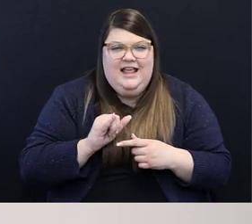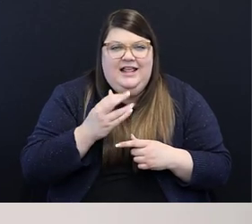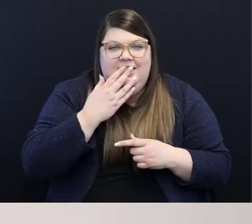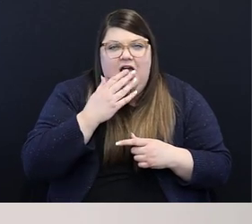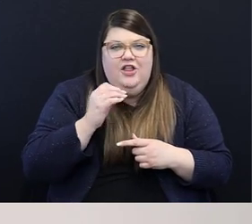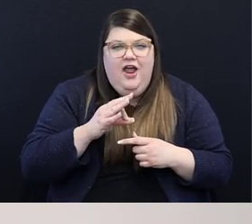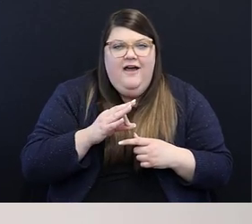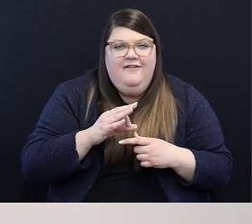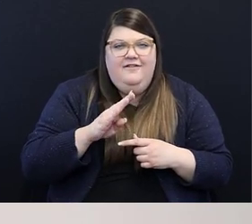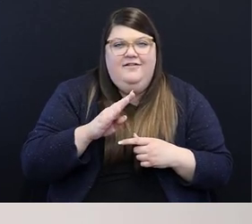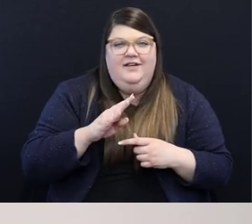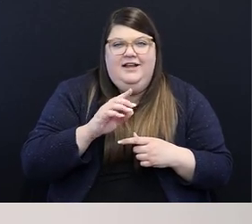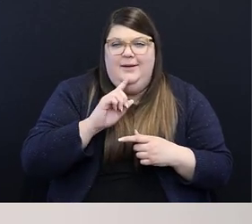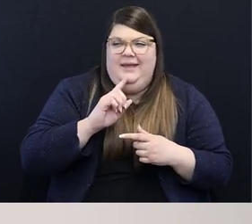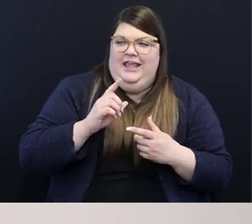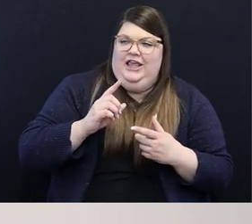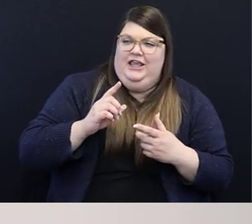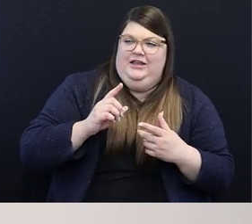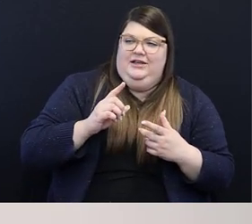being human.